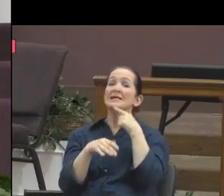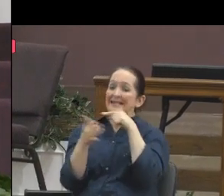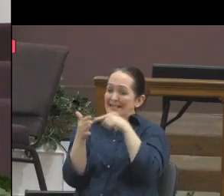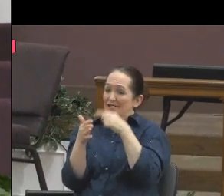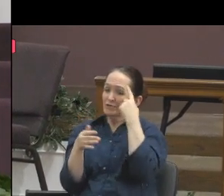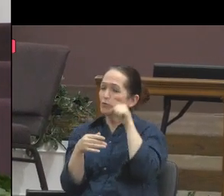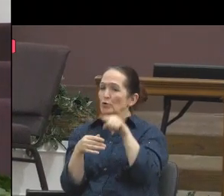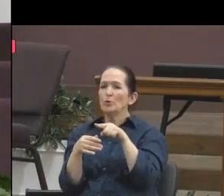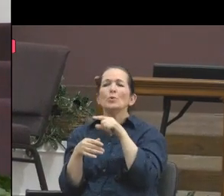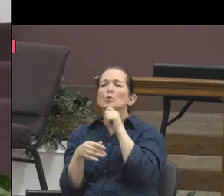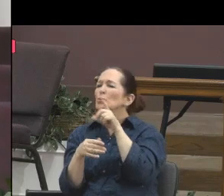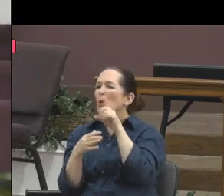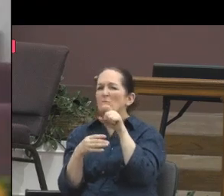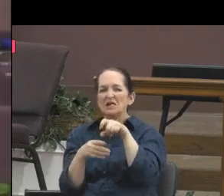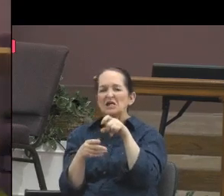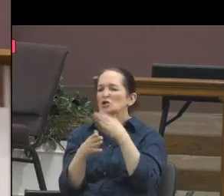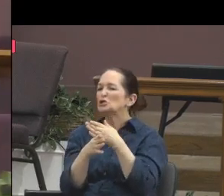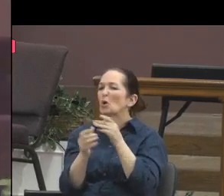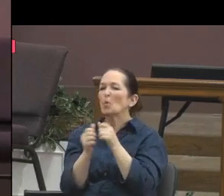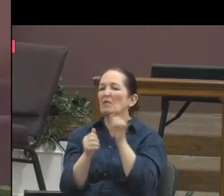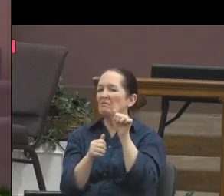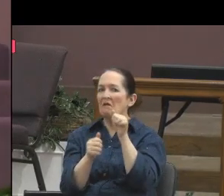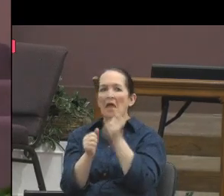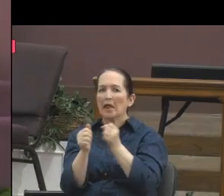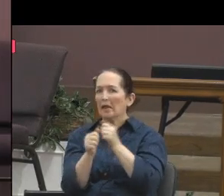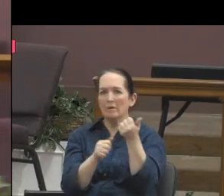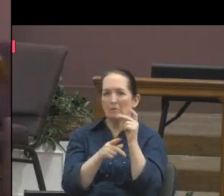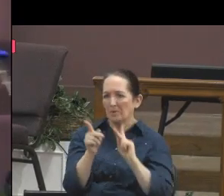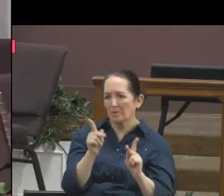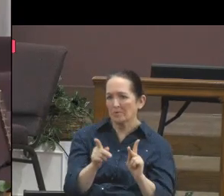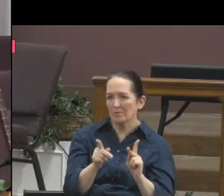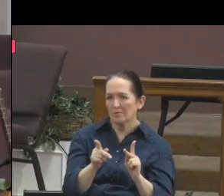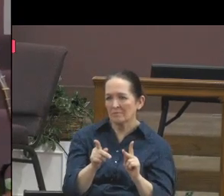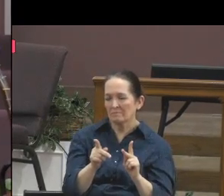you, you don't need to share it with anybody else.